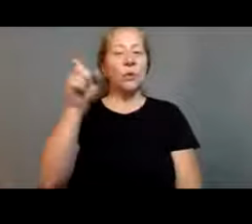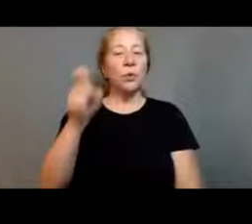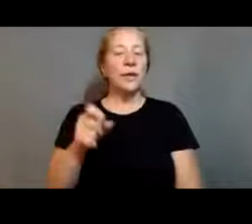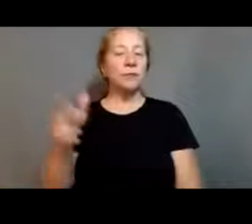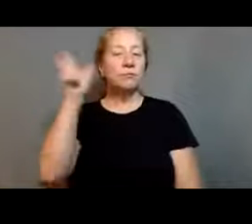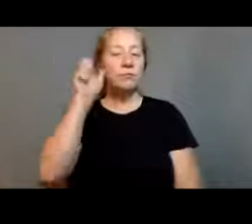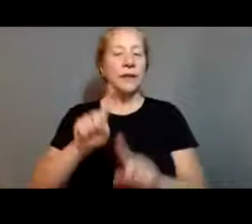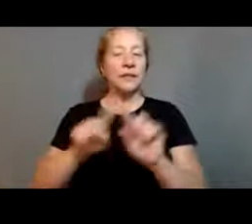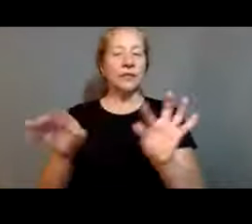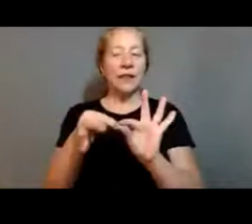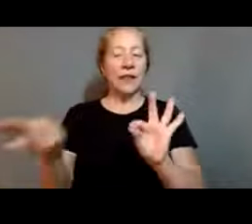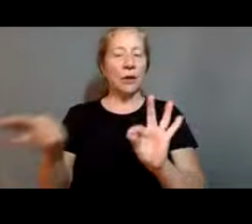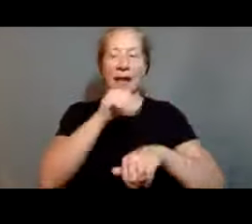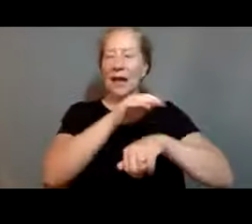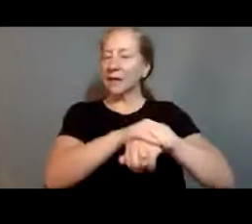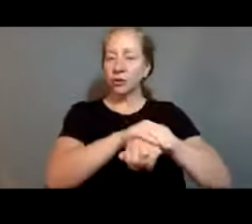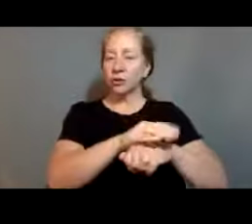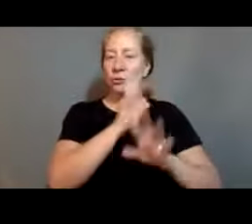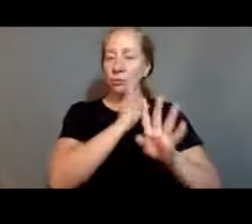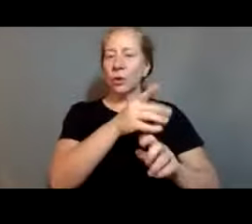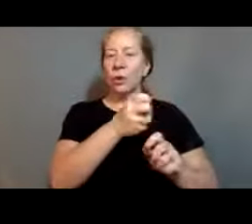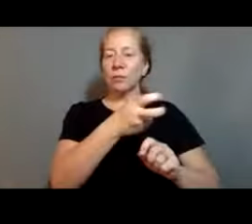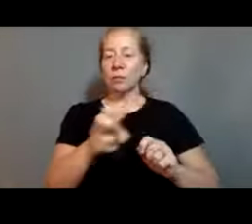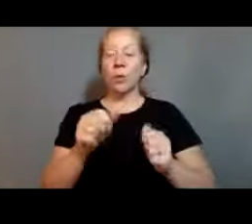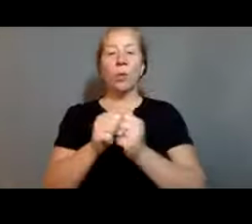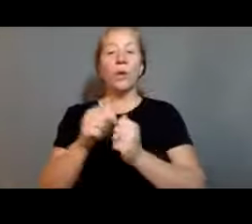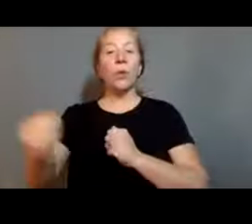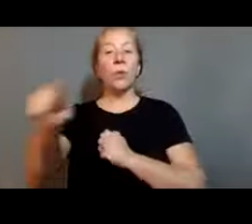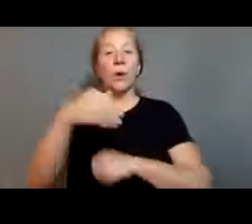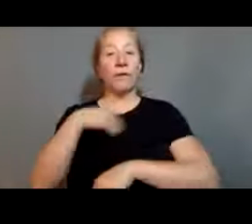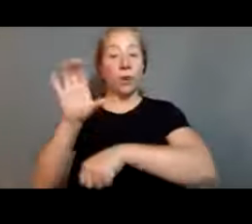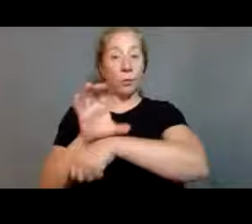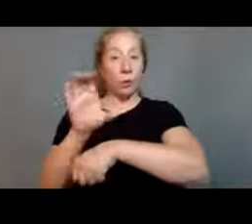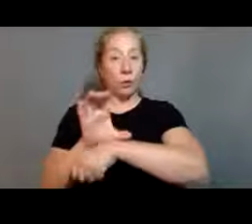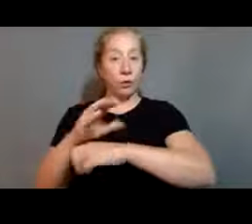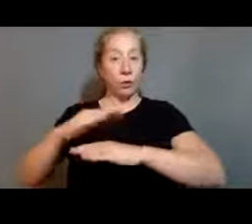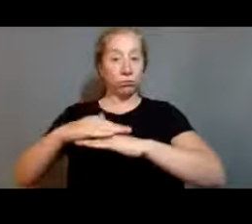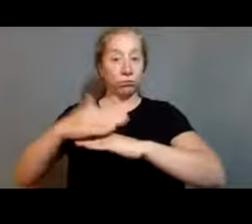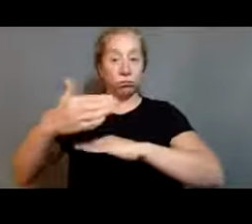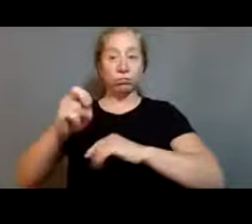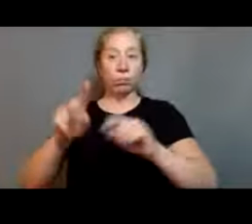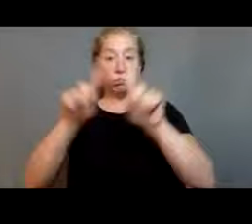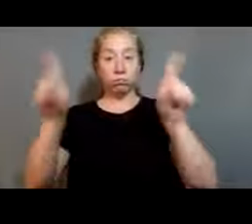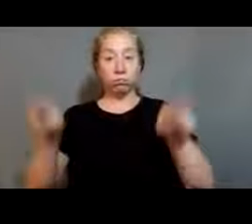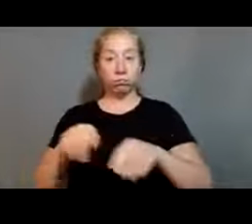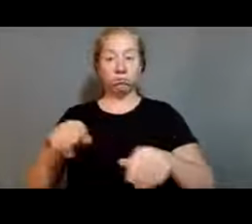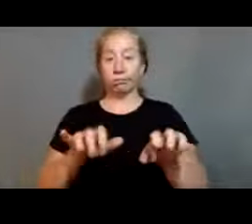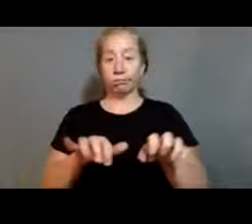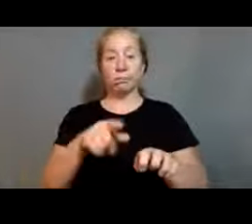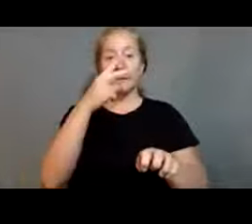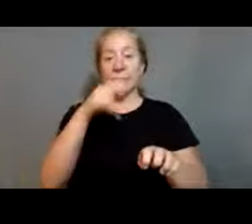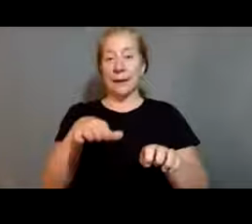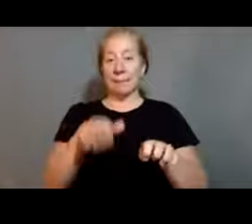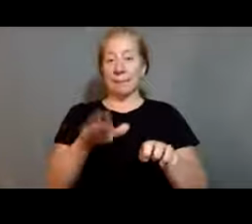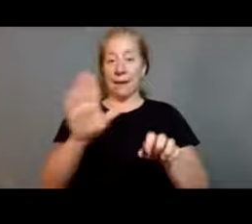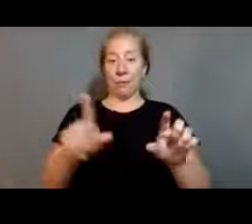tonight and you're joining us on a computer, you will look for this symbol on the bottom of your screen, circled